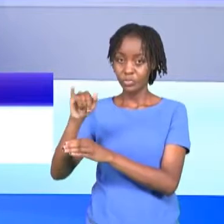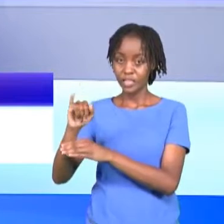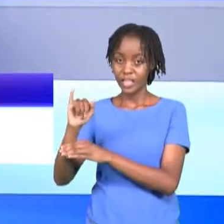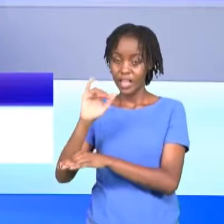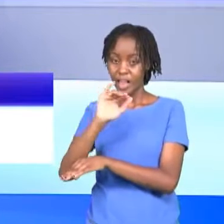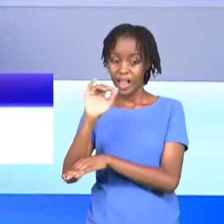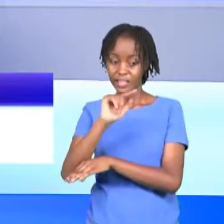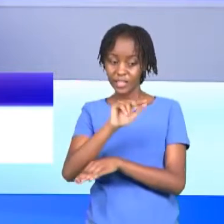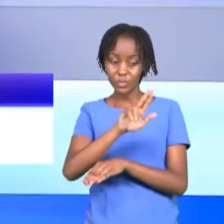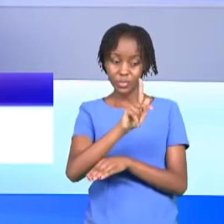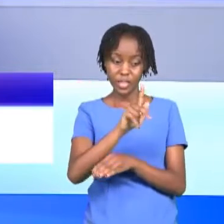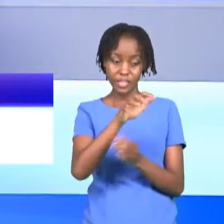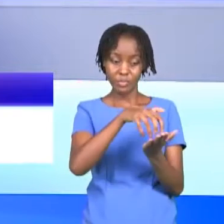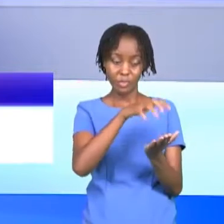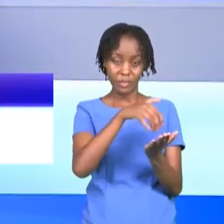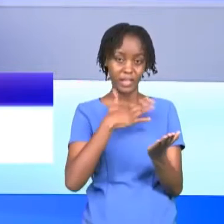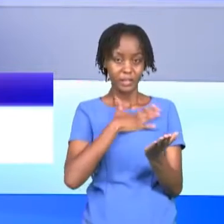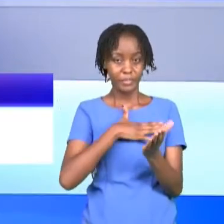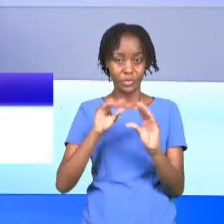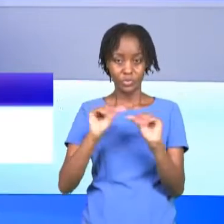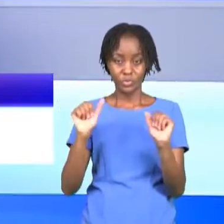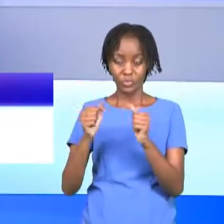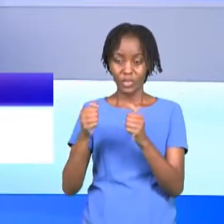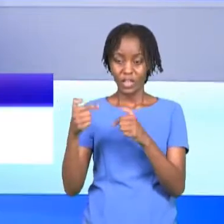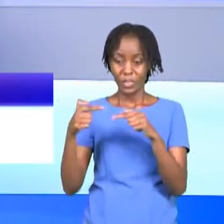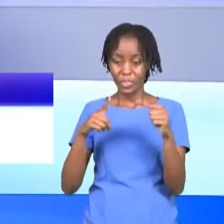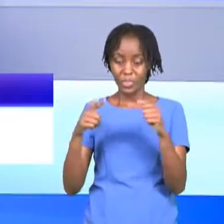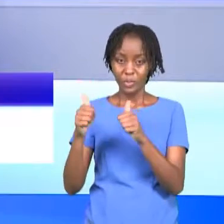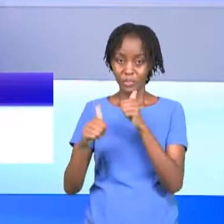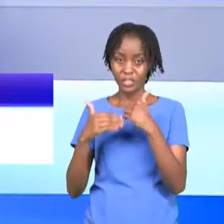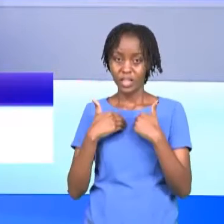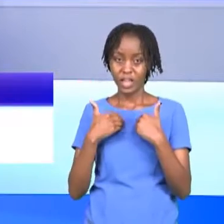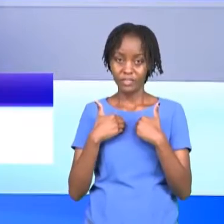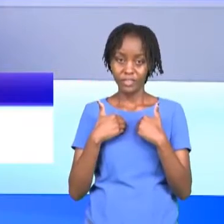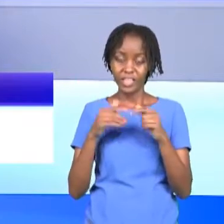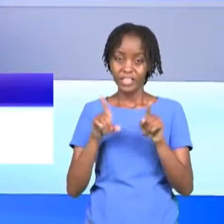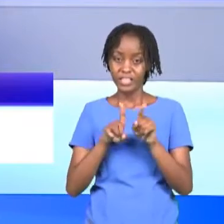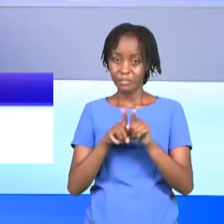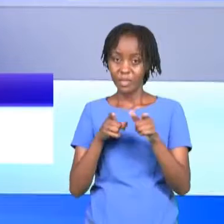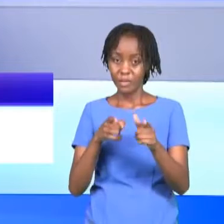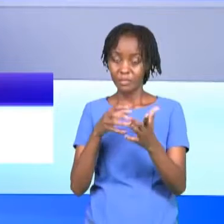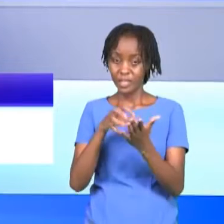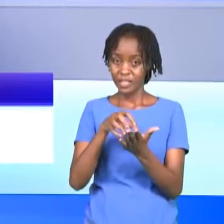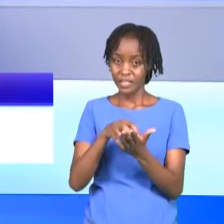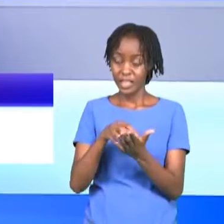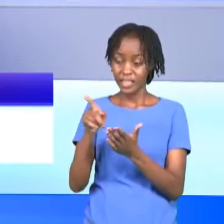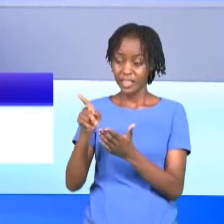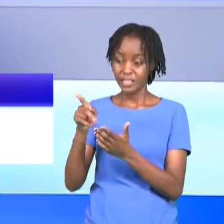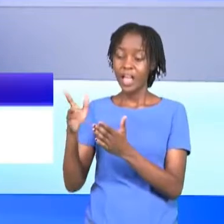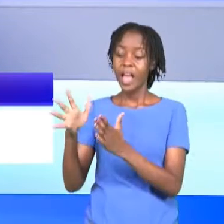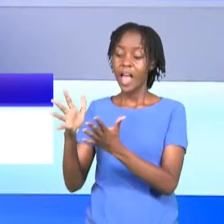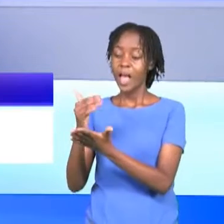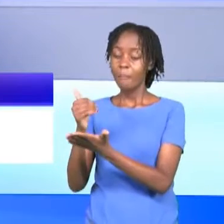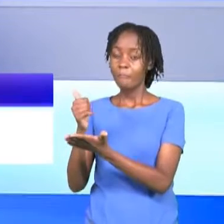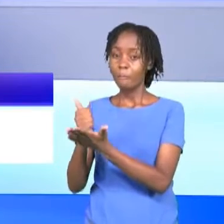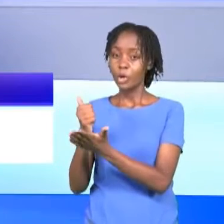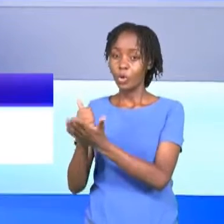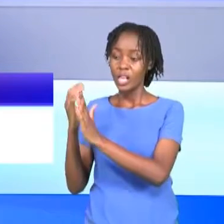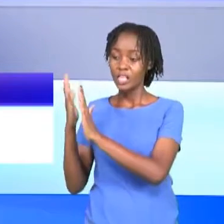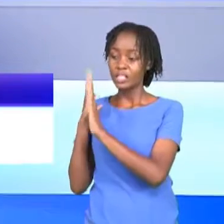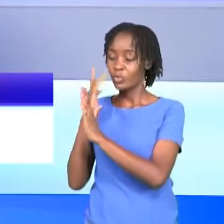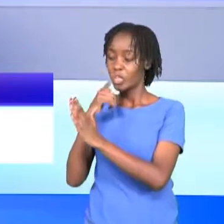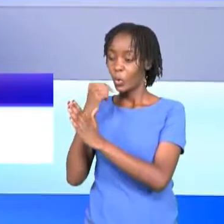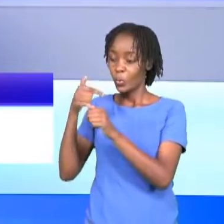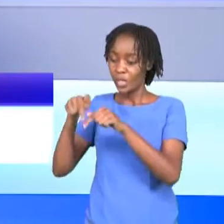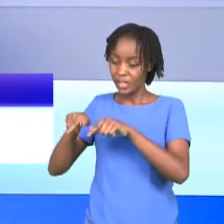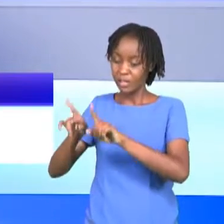in a bid to solve the allegations against it by 79 Kenyans. KAKUZI is accused of employing security guards alleged to have